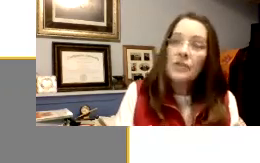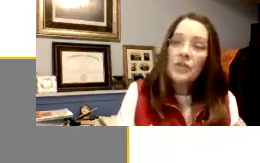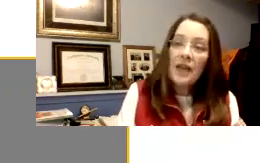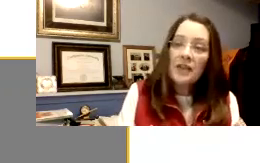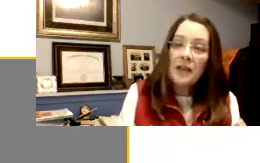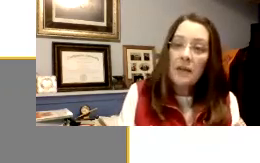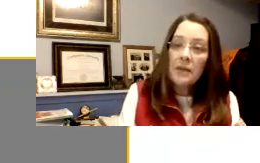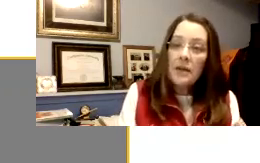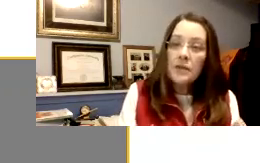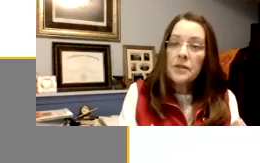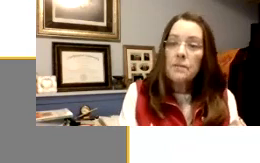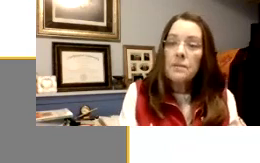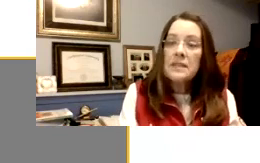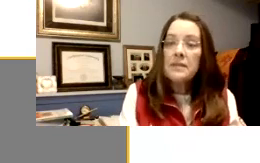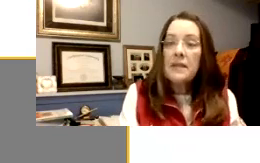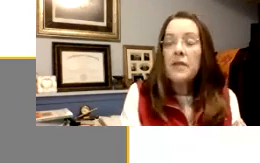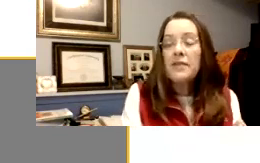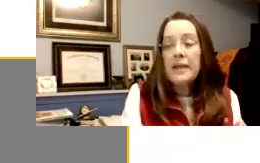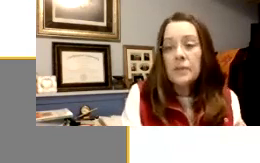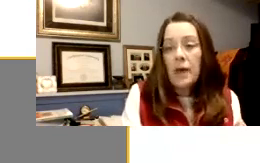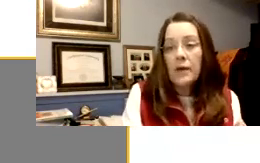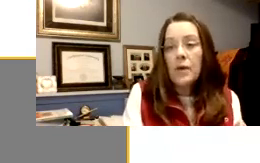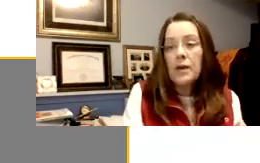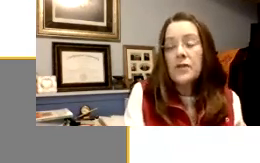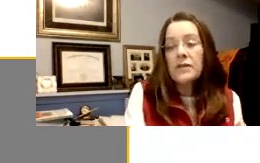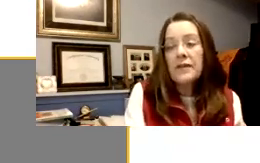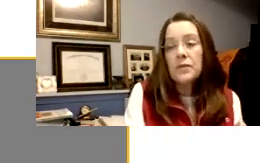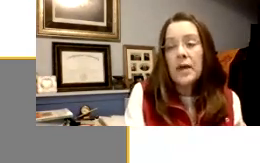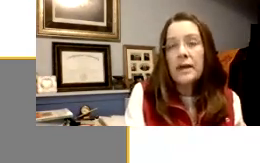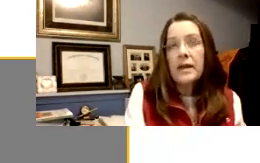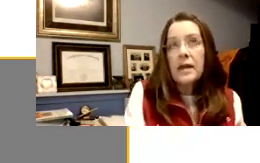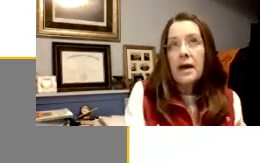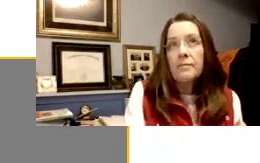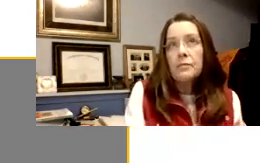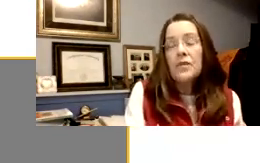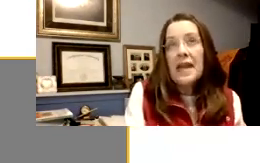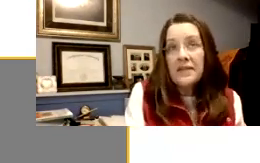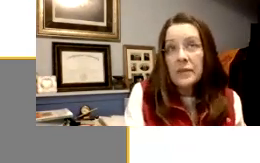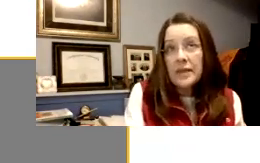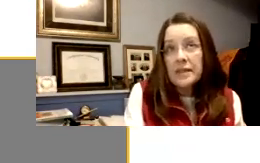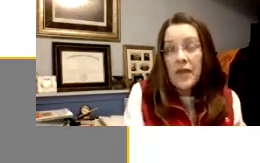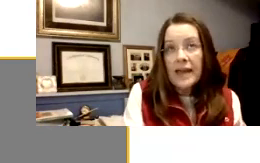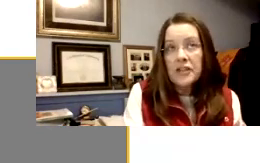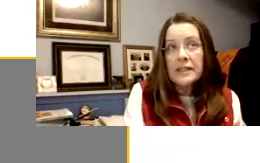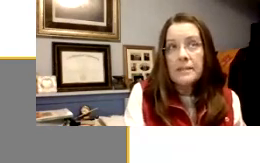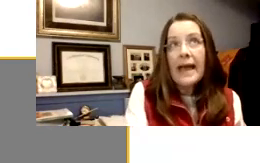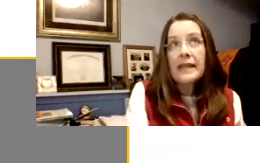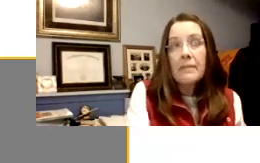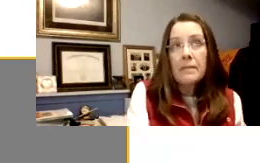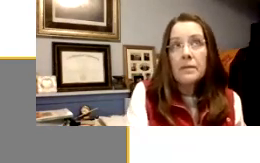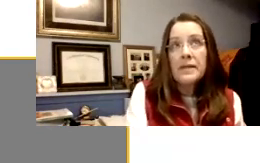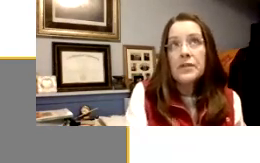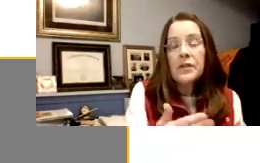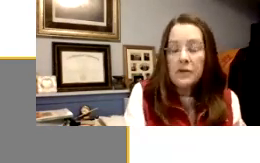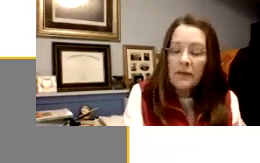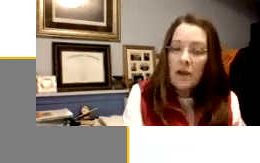those strategies up to simulate more of a phase 1. Or if you're in a phase 1, providing phase 1 strategies, back them up a